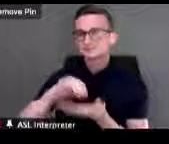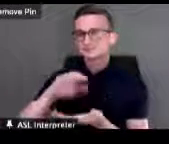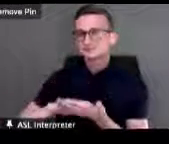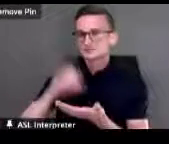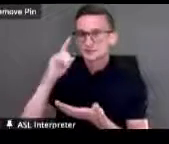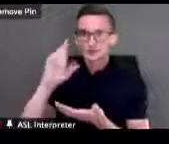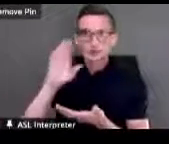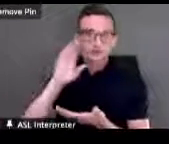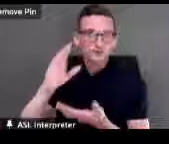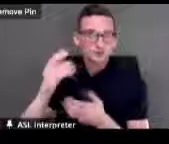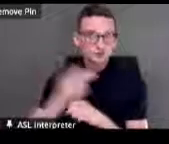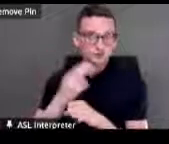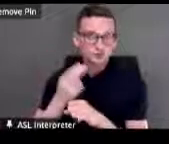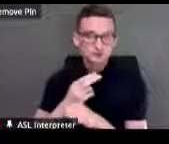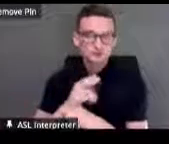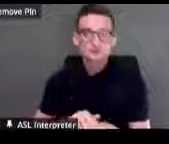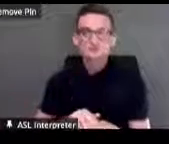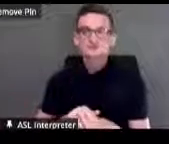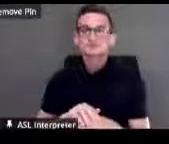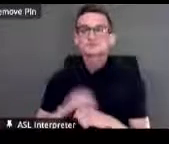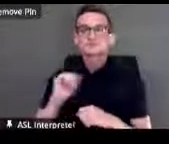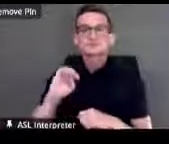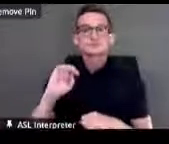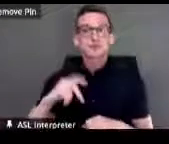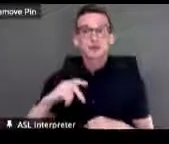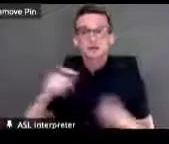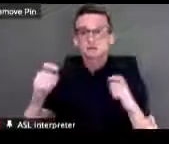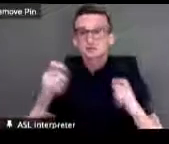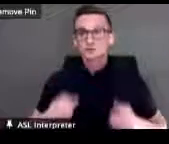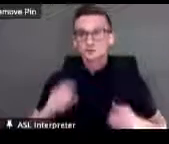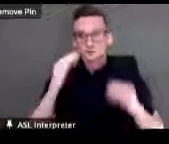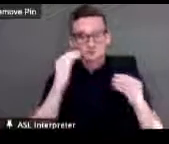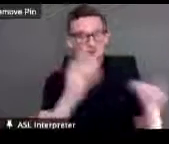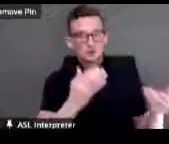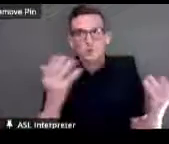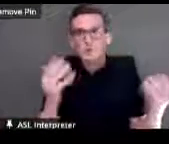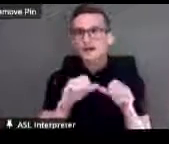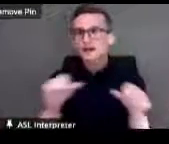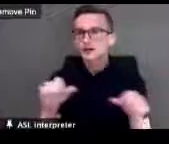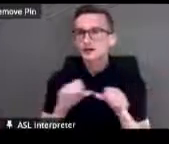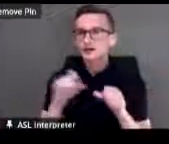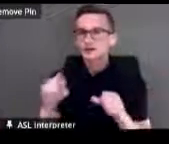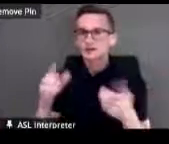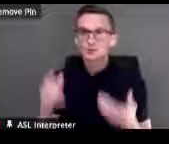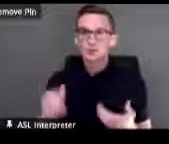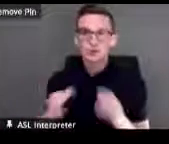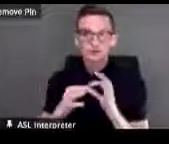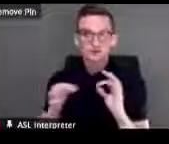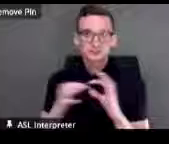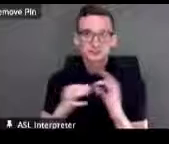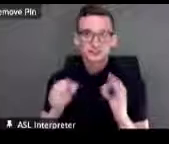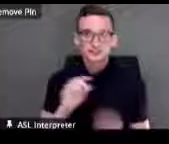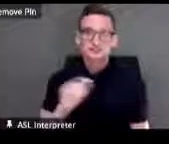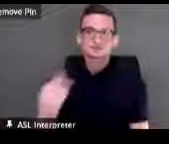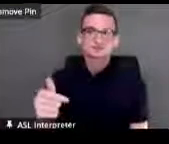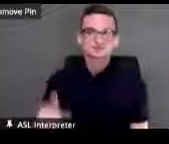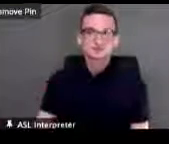future reference. And if you'll please let the mapper know what area you would like to discuss, the floor is yours.